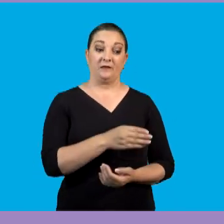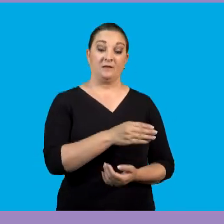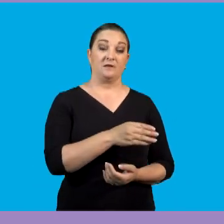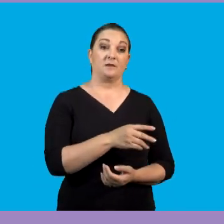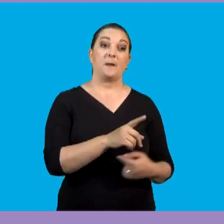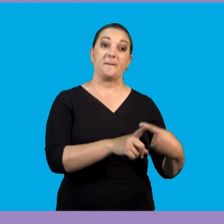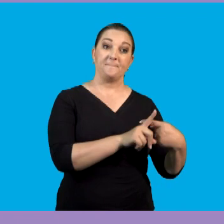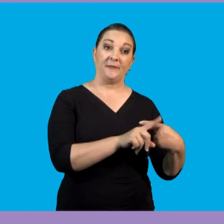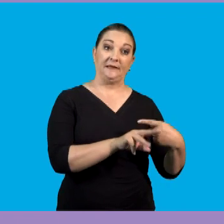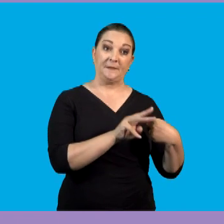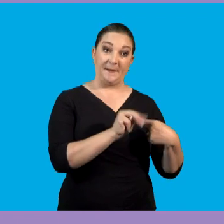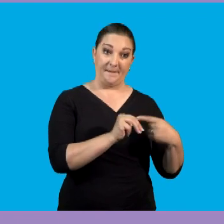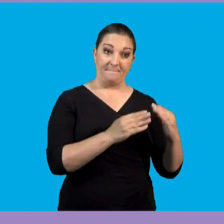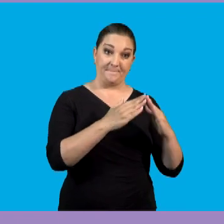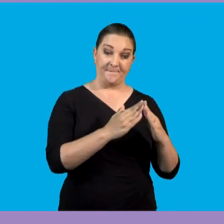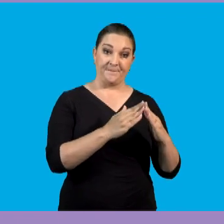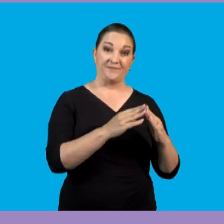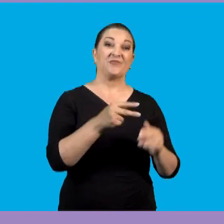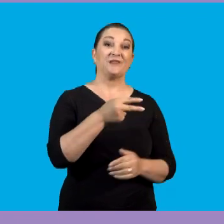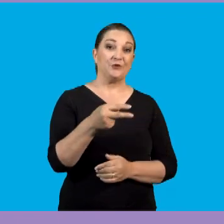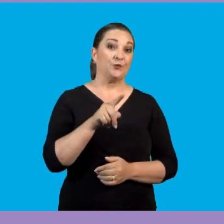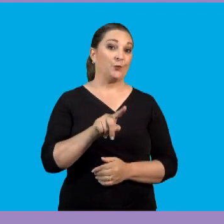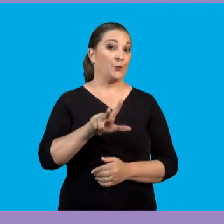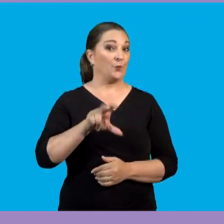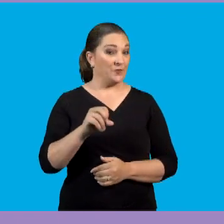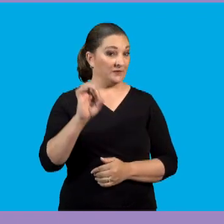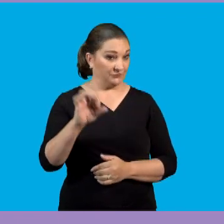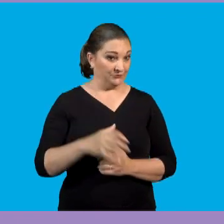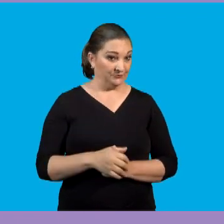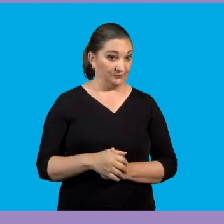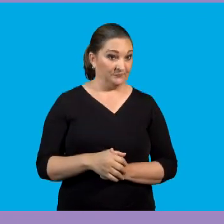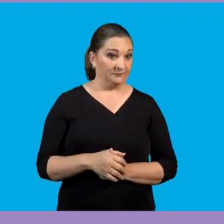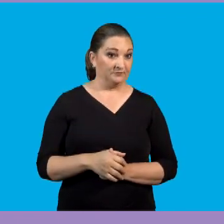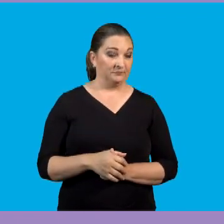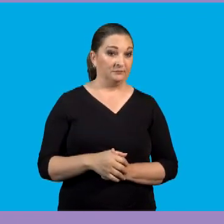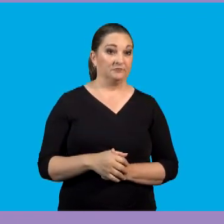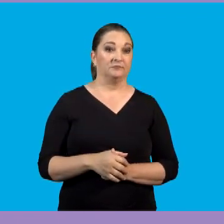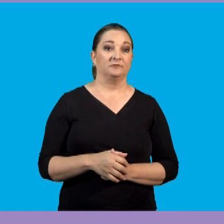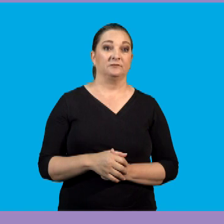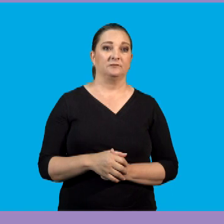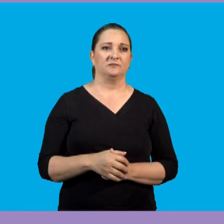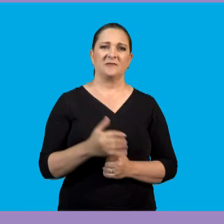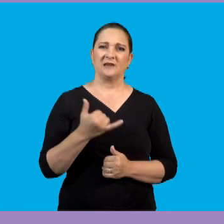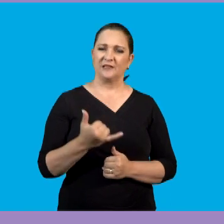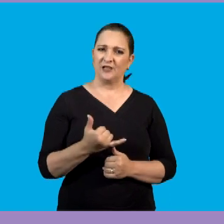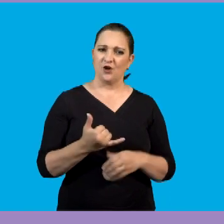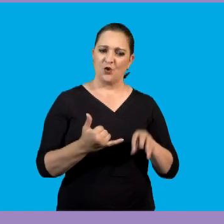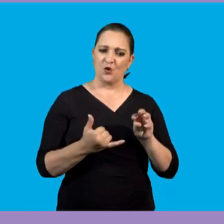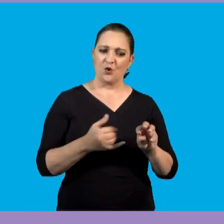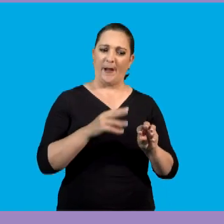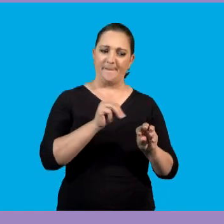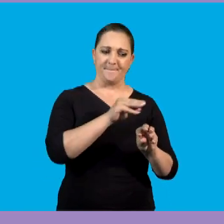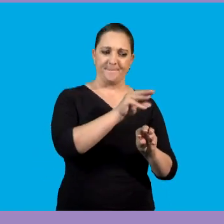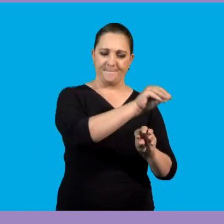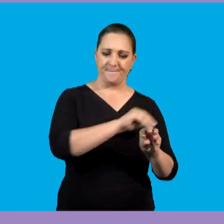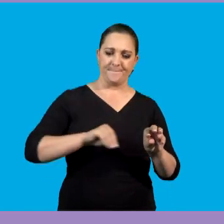And that is equals to 180 degrees when we add 126 degrees plus M. And using